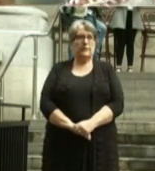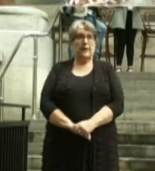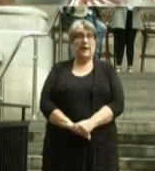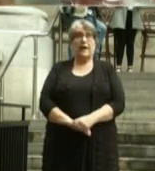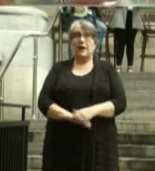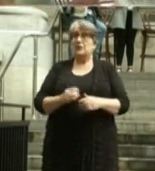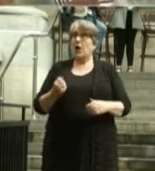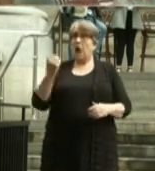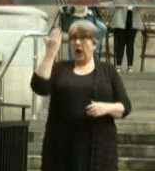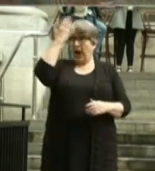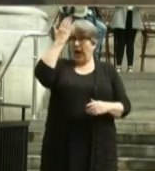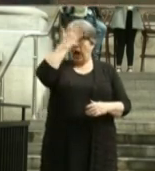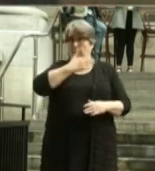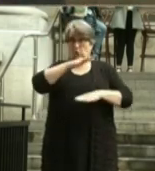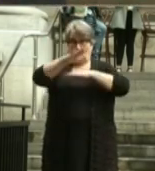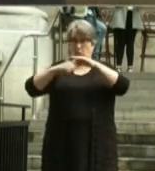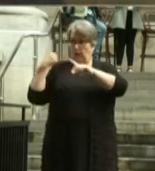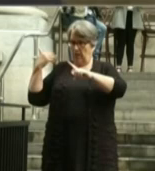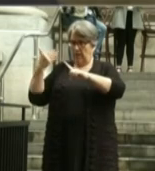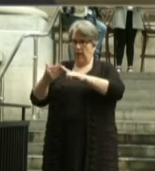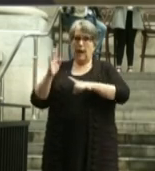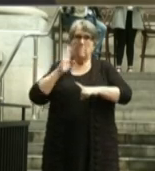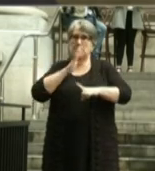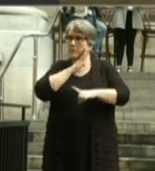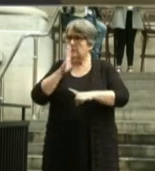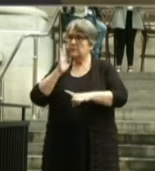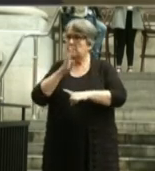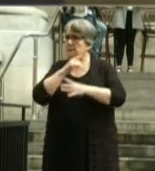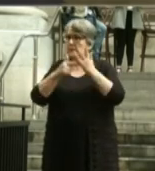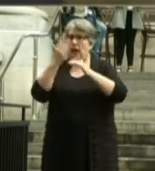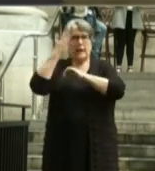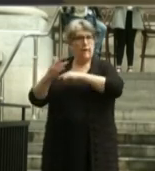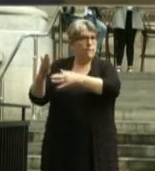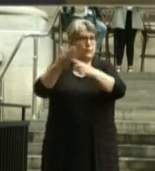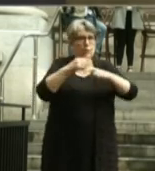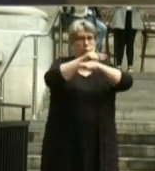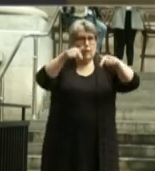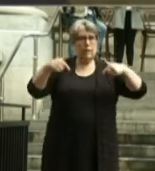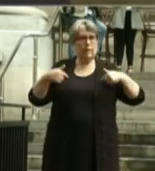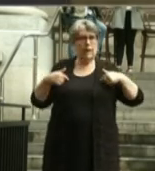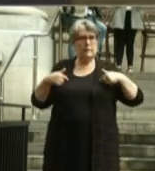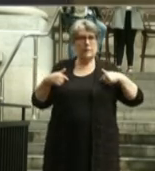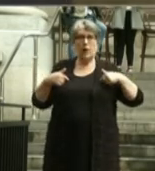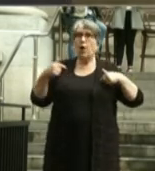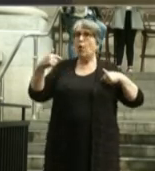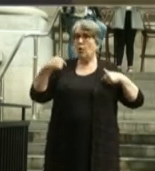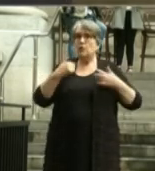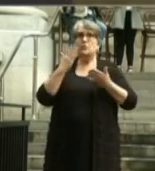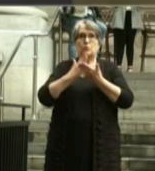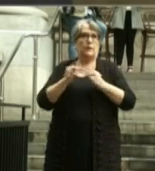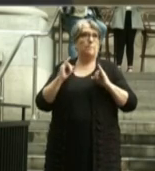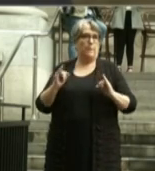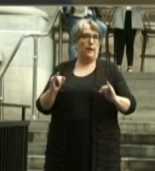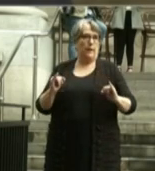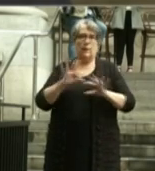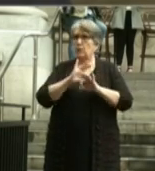For as long as Aboriginal Australia is excluded from sharing in our nation's prosperity, we carry an injustice